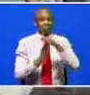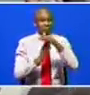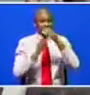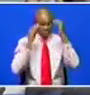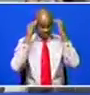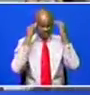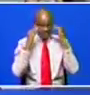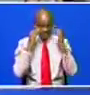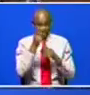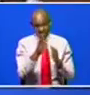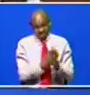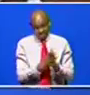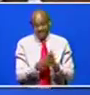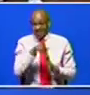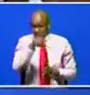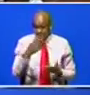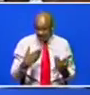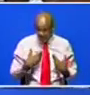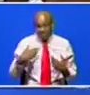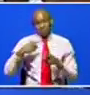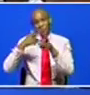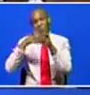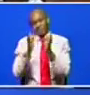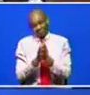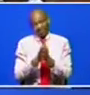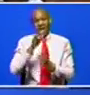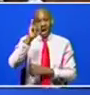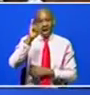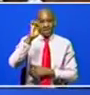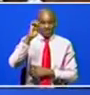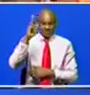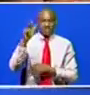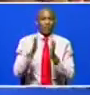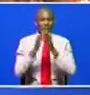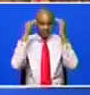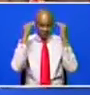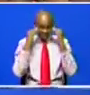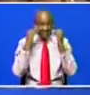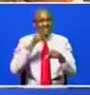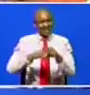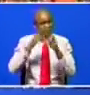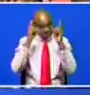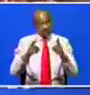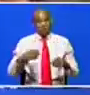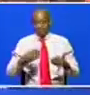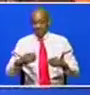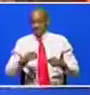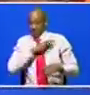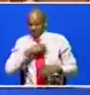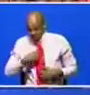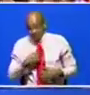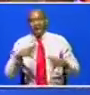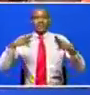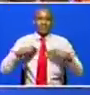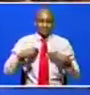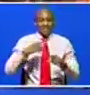independent institutions that are currently on the spotlight, IEBC and the judiciary. When the ruling favors them, they seem to embrace